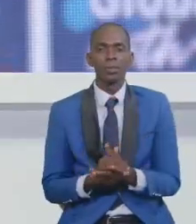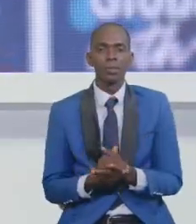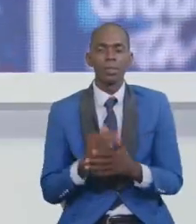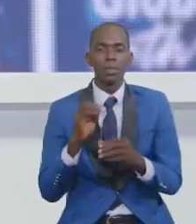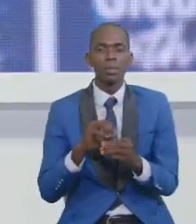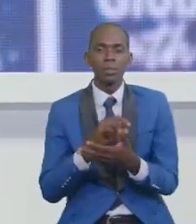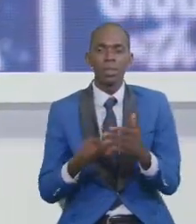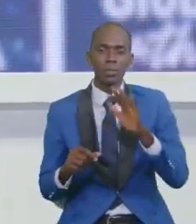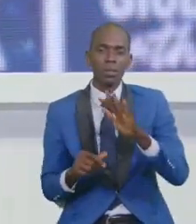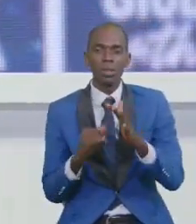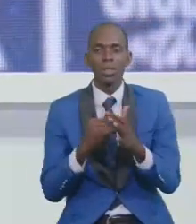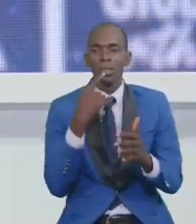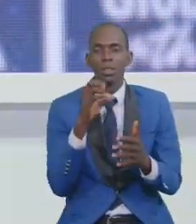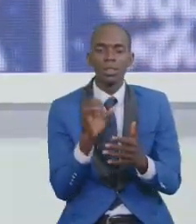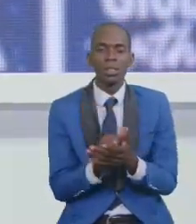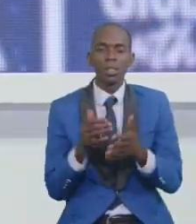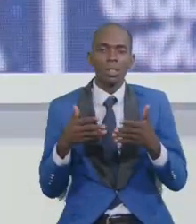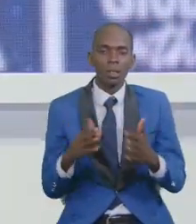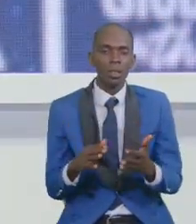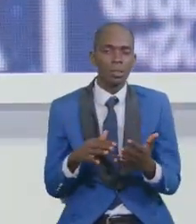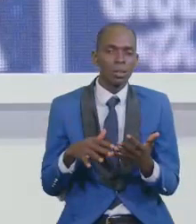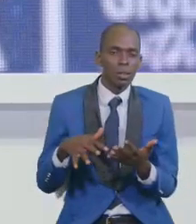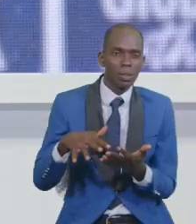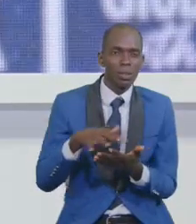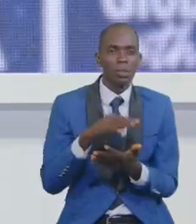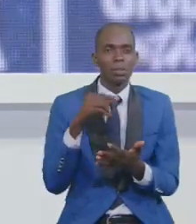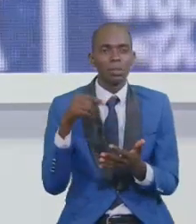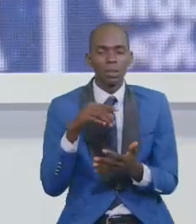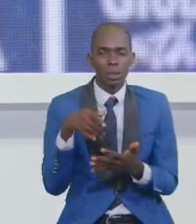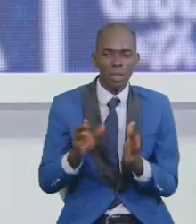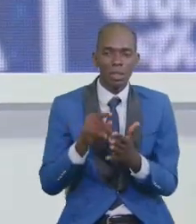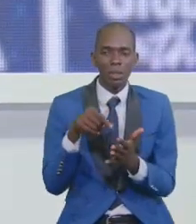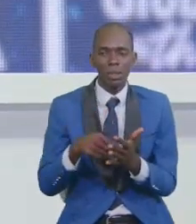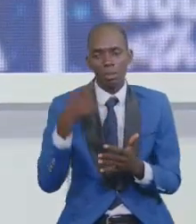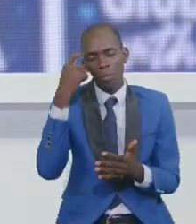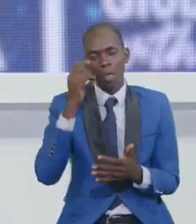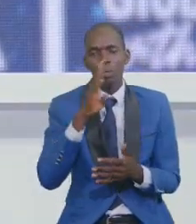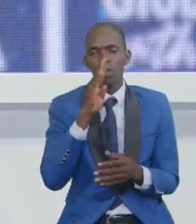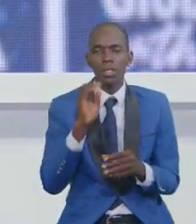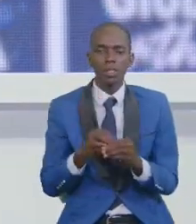in verse 5, it says, let this mind be in you.